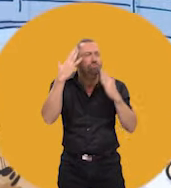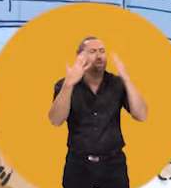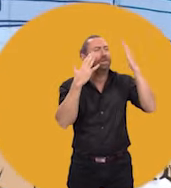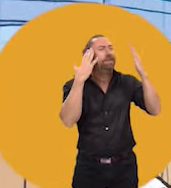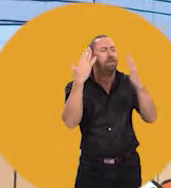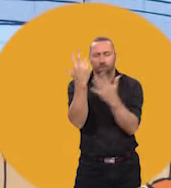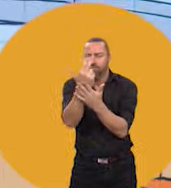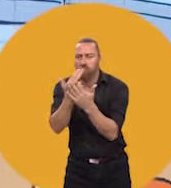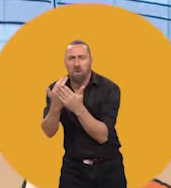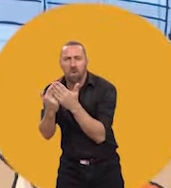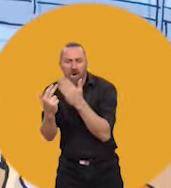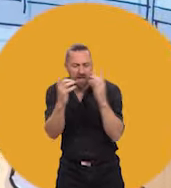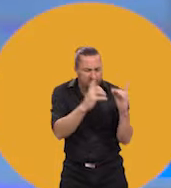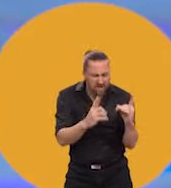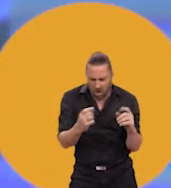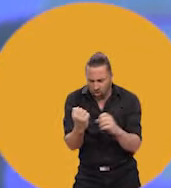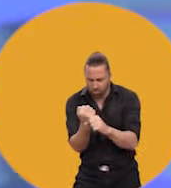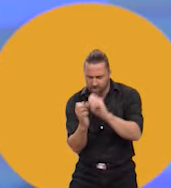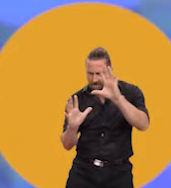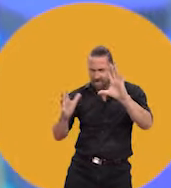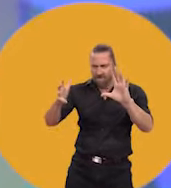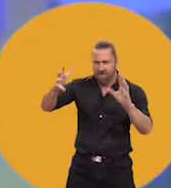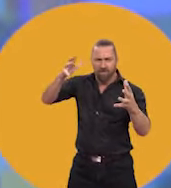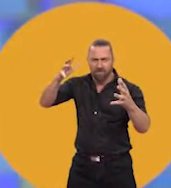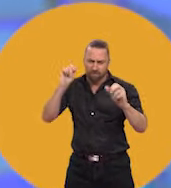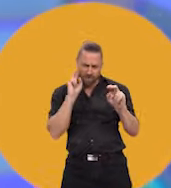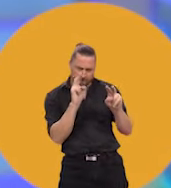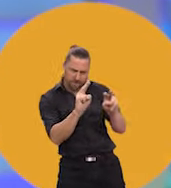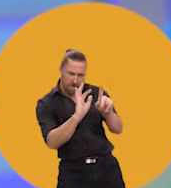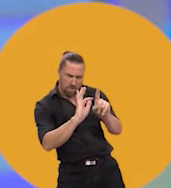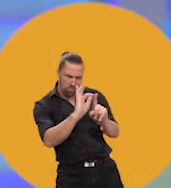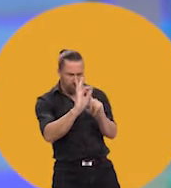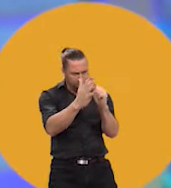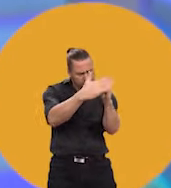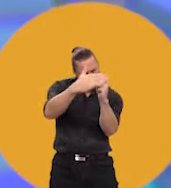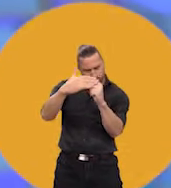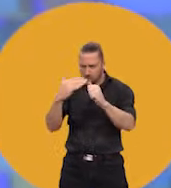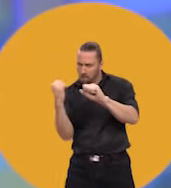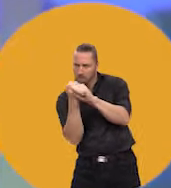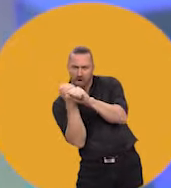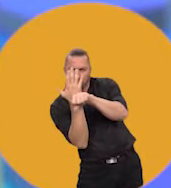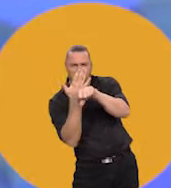they draw, they design and create. They always have things to improve or to make.